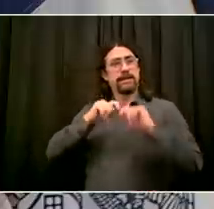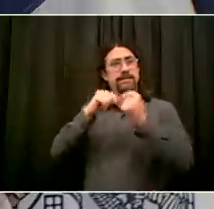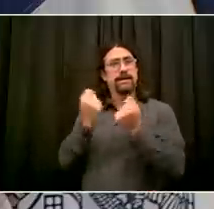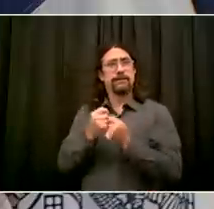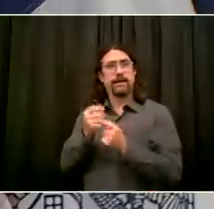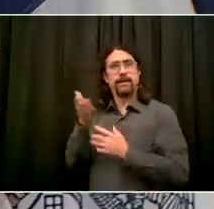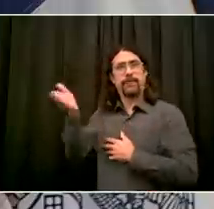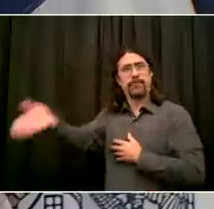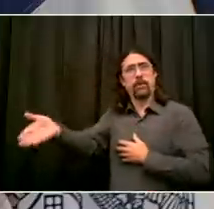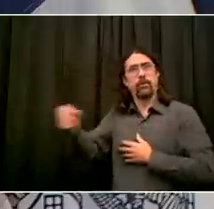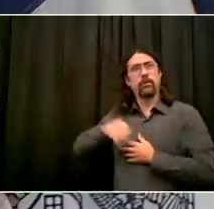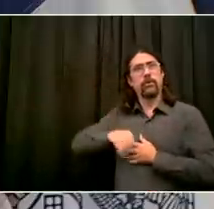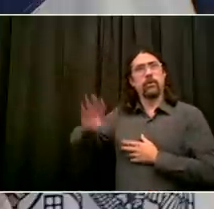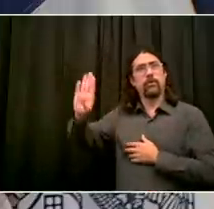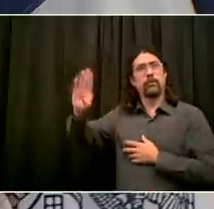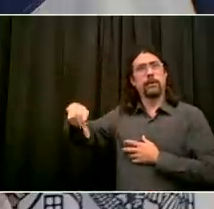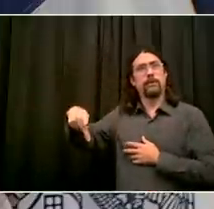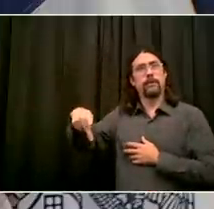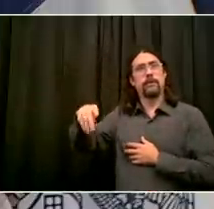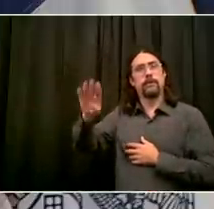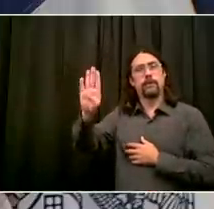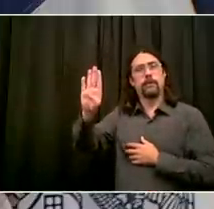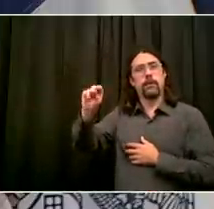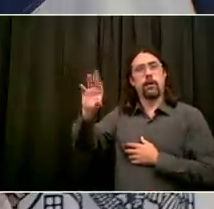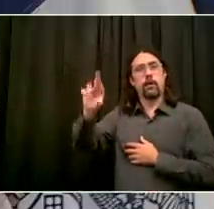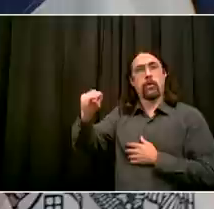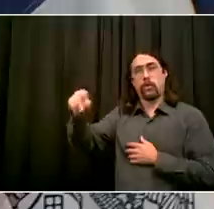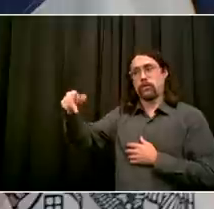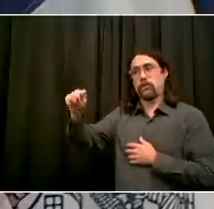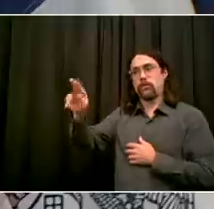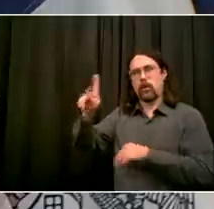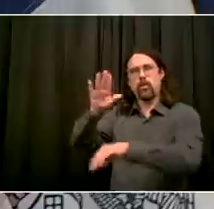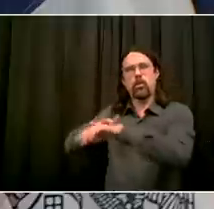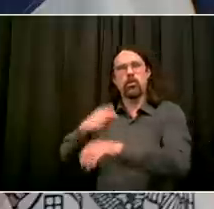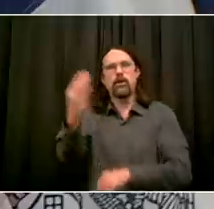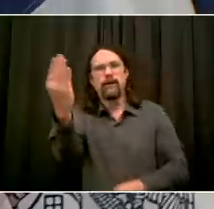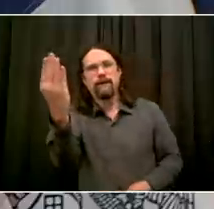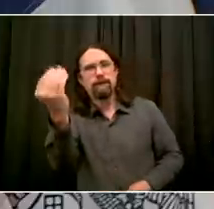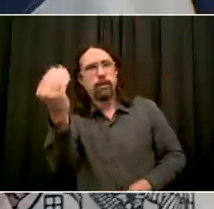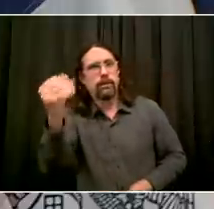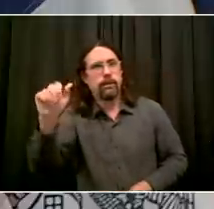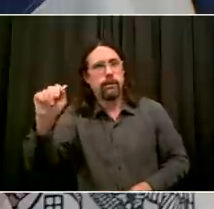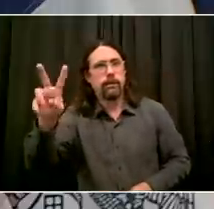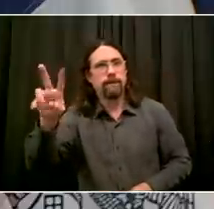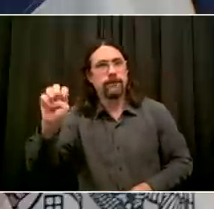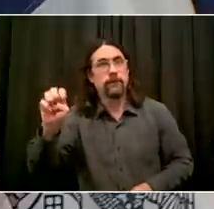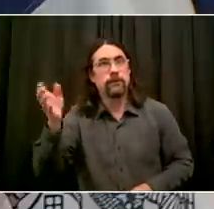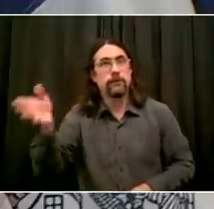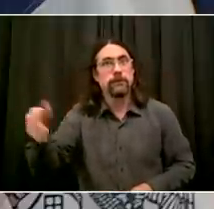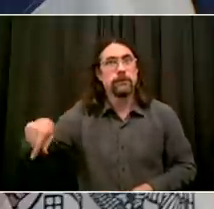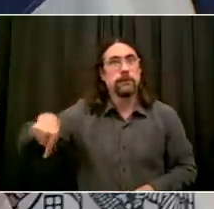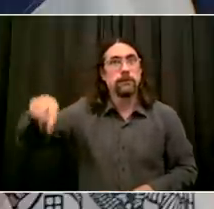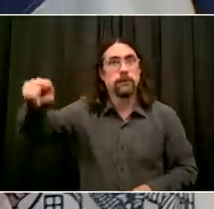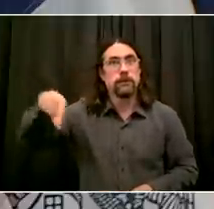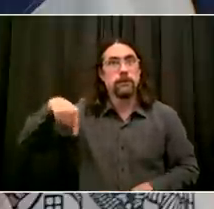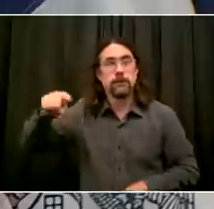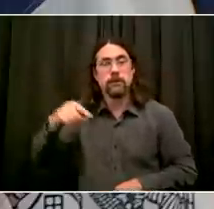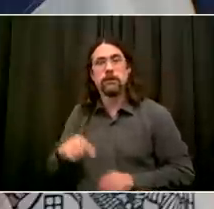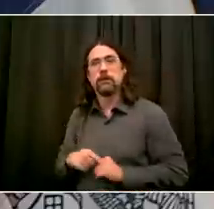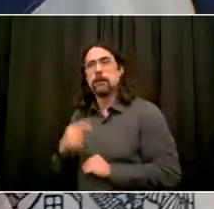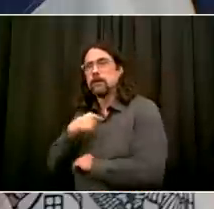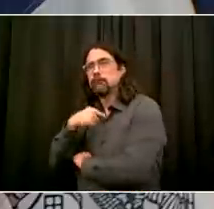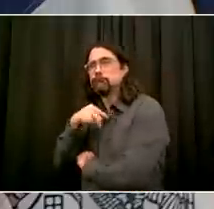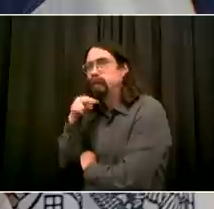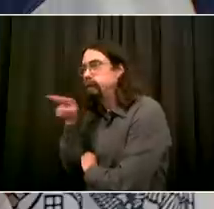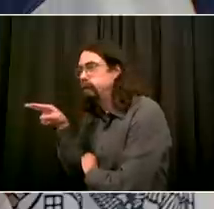only saw a handful of people maybe wearing masks. When they saw our cameras come out, people would take it out of their pockets and put it